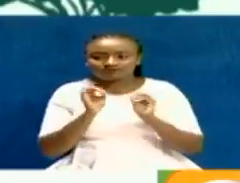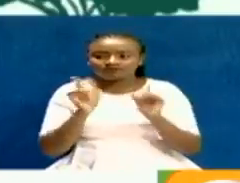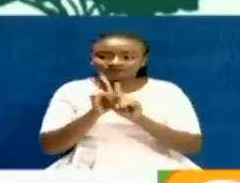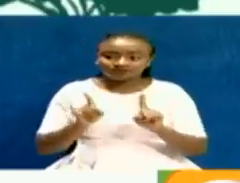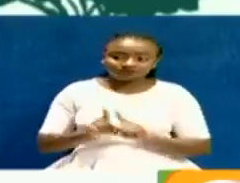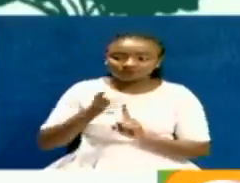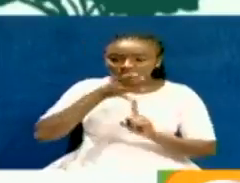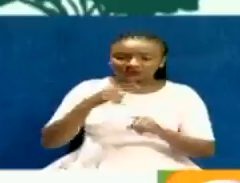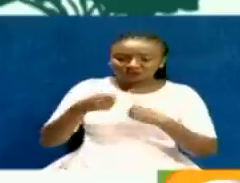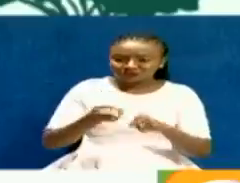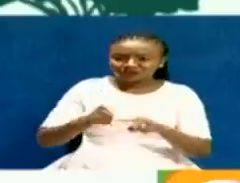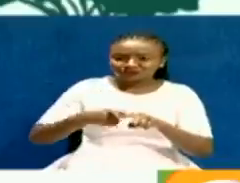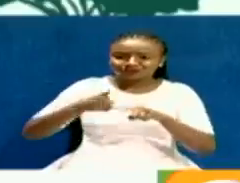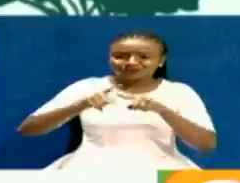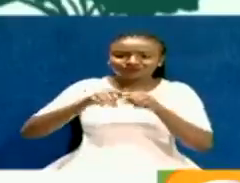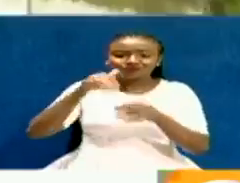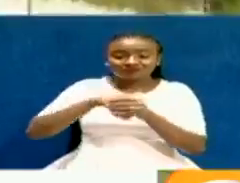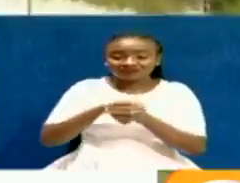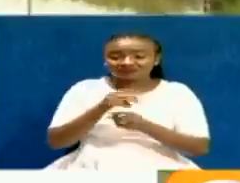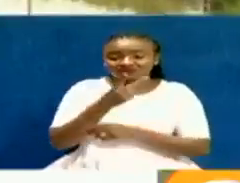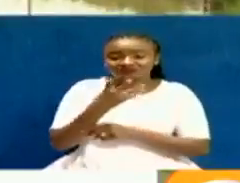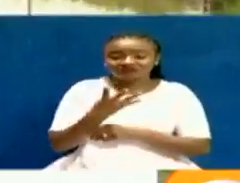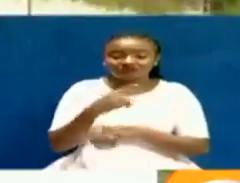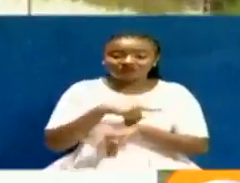75 liters of water within 24 hours.